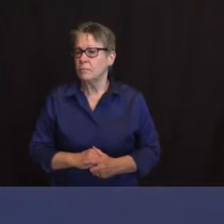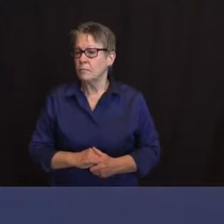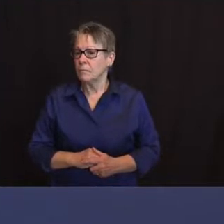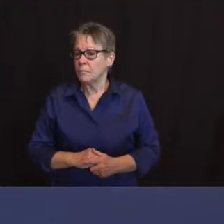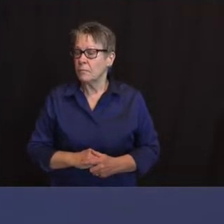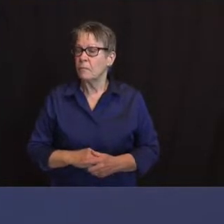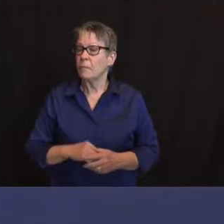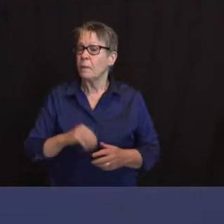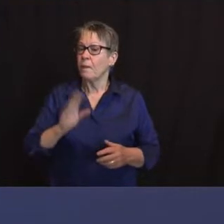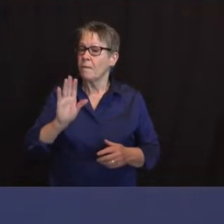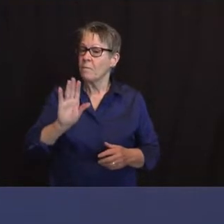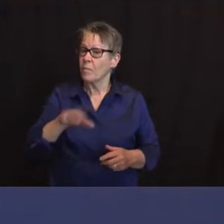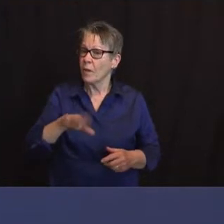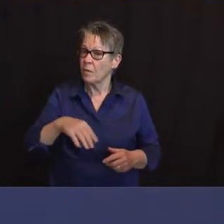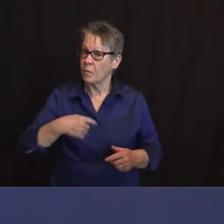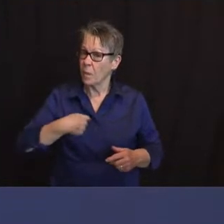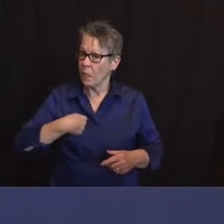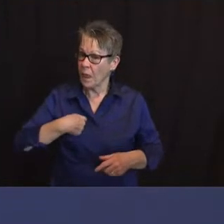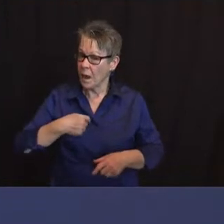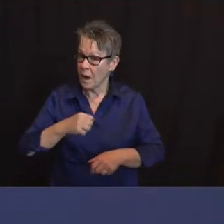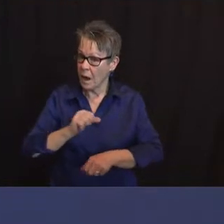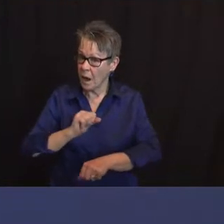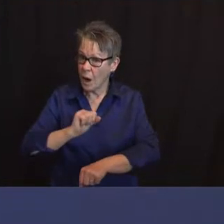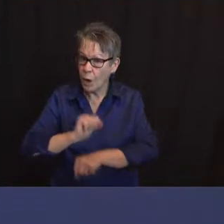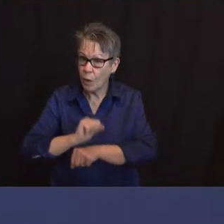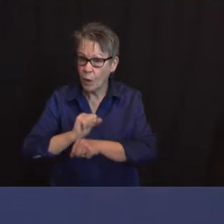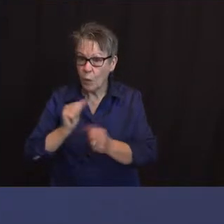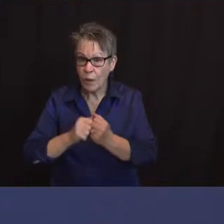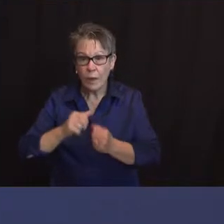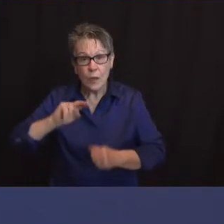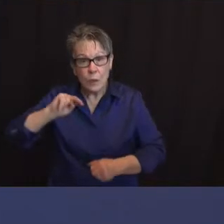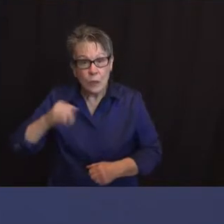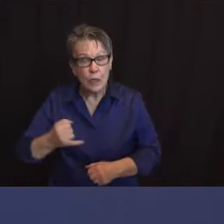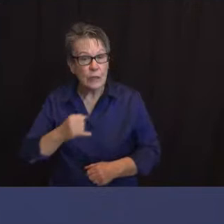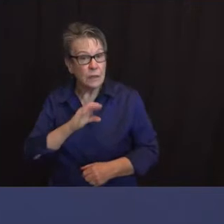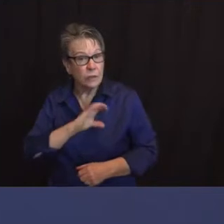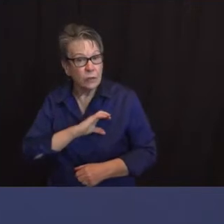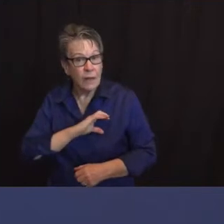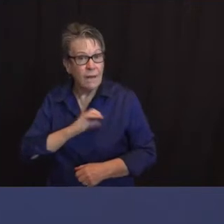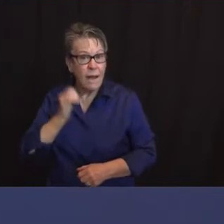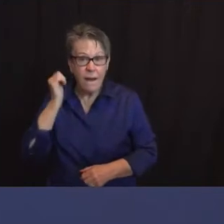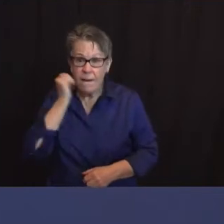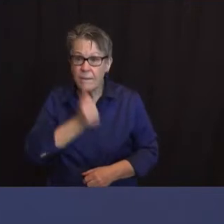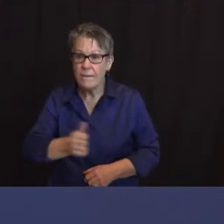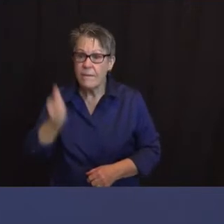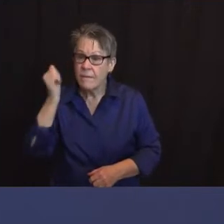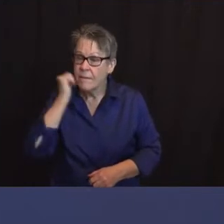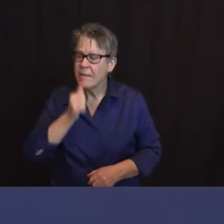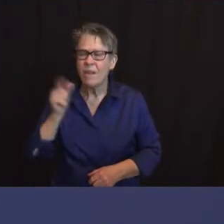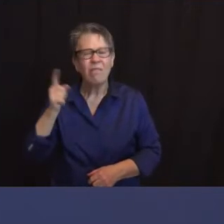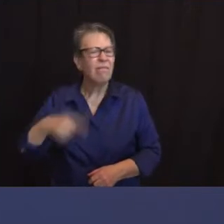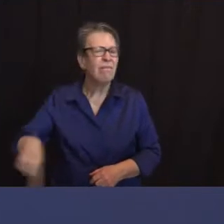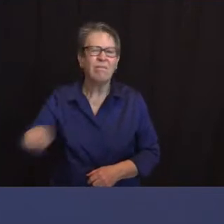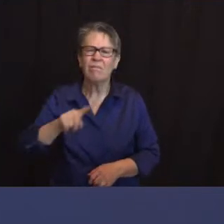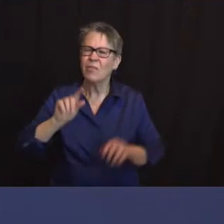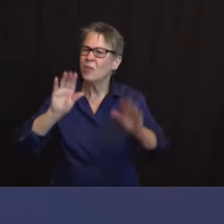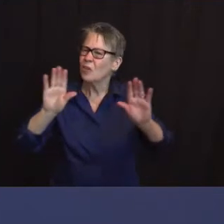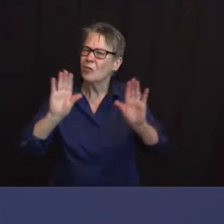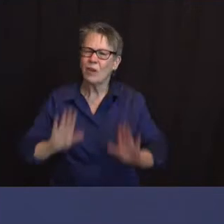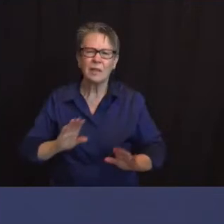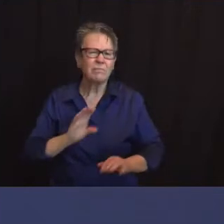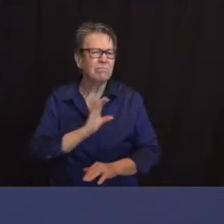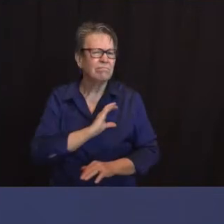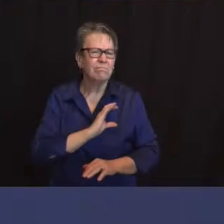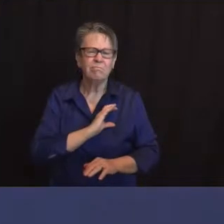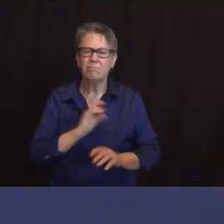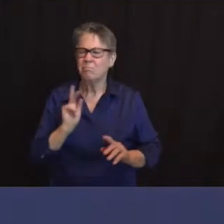literally, and for now 3.5 years. I'll tell you one other point that I can say, because I'm not a